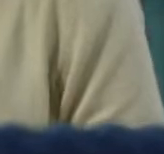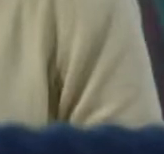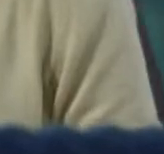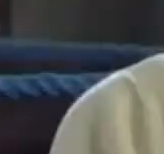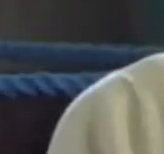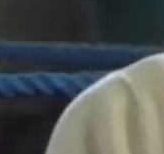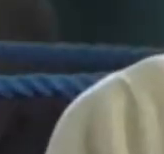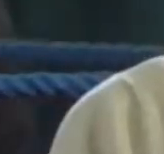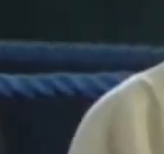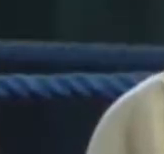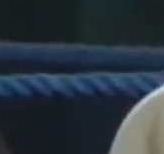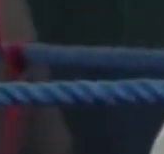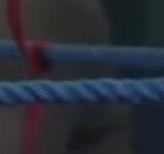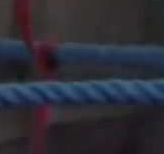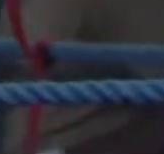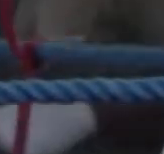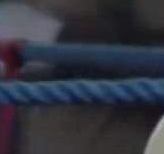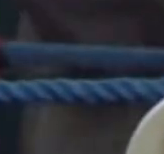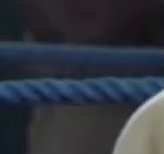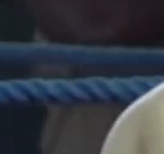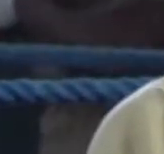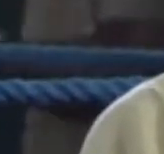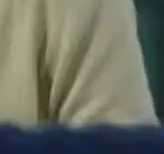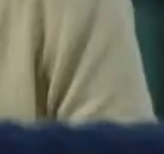would understand if you didn't want to work with me anymore. Yeah, mimi nataka kufanya kazi na wewe. You have to get over.